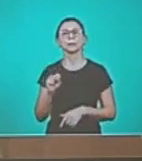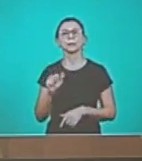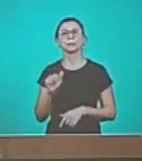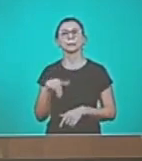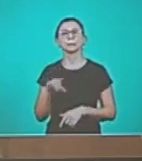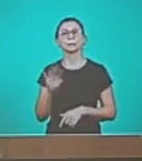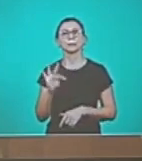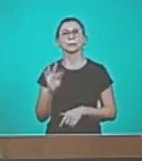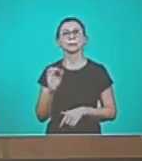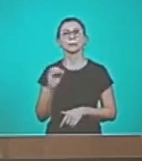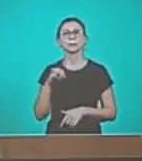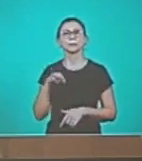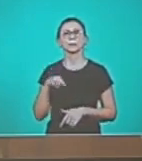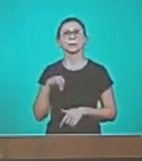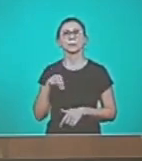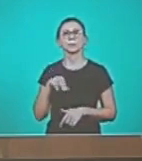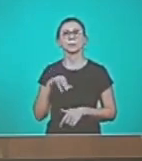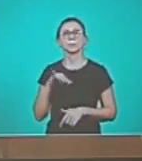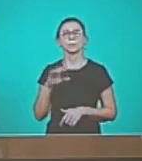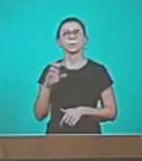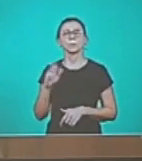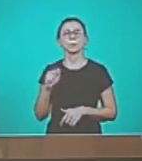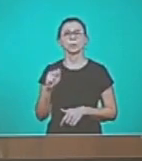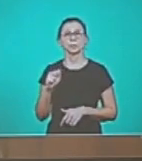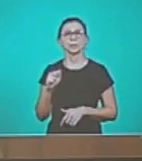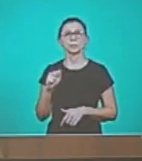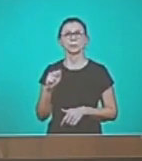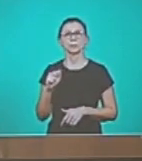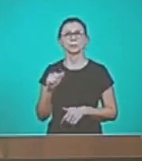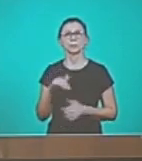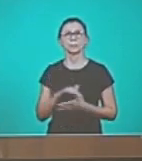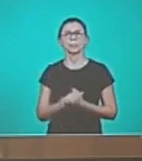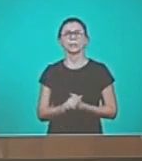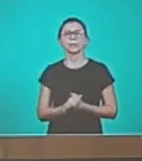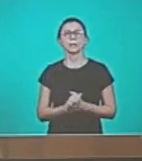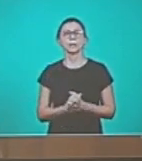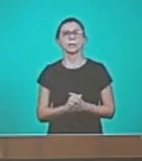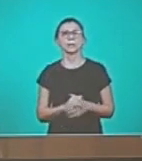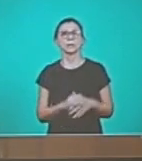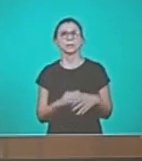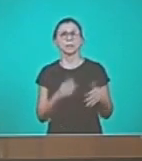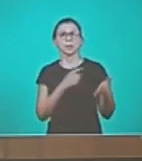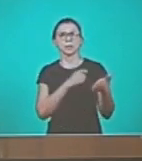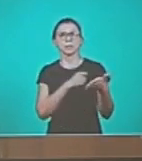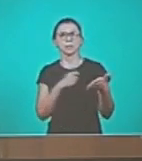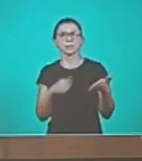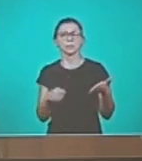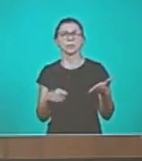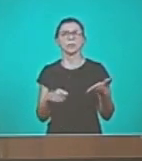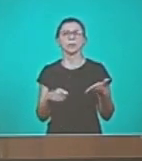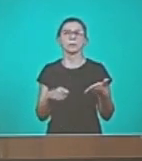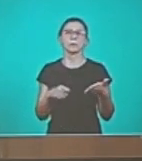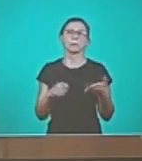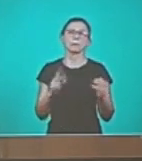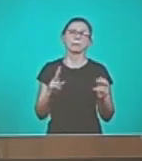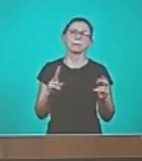Espírito Santo, Brazil. He was saying here, speaking about the